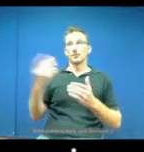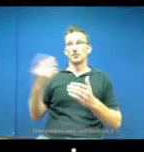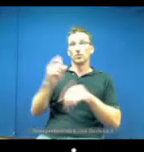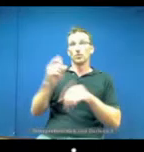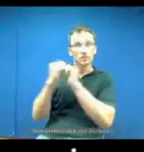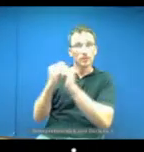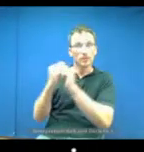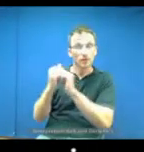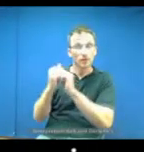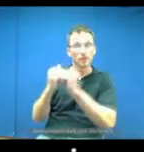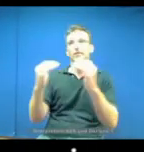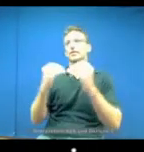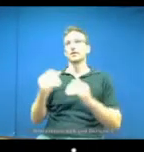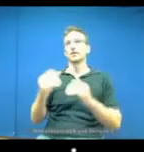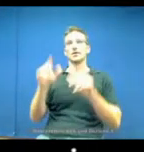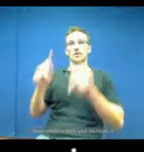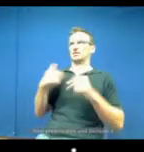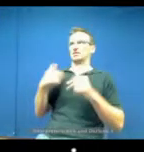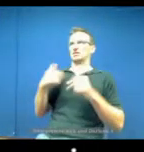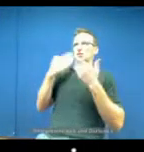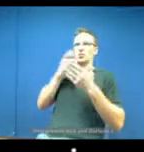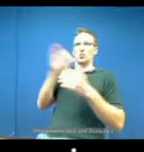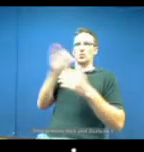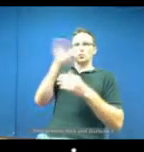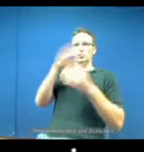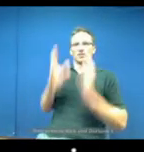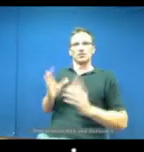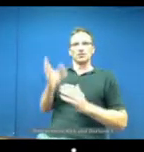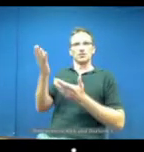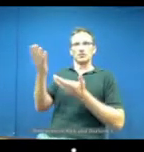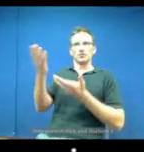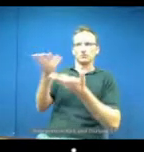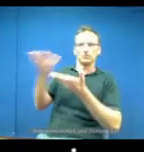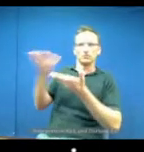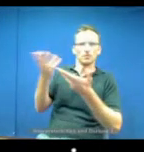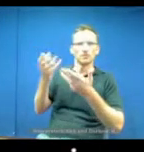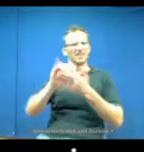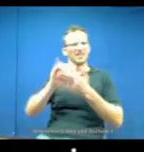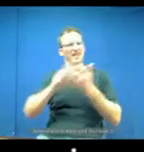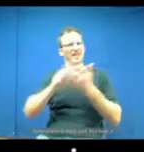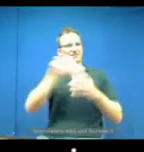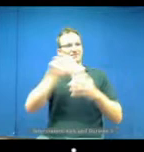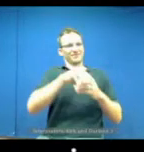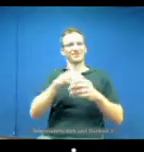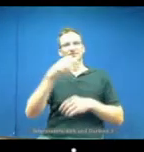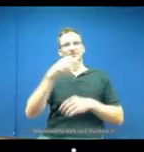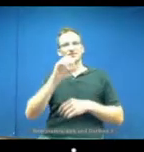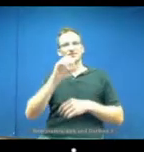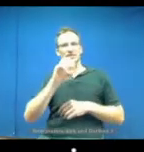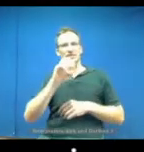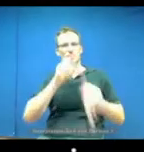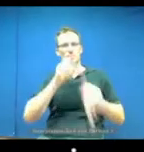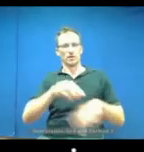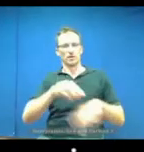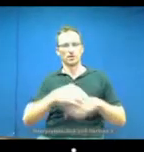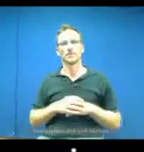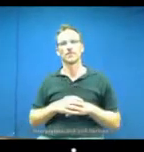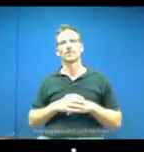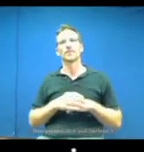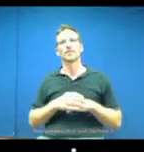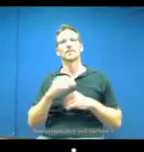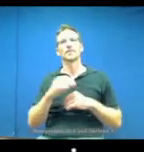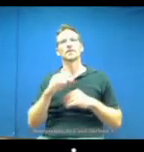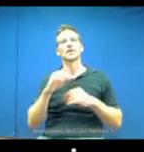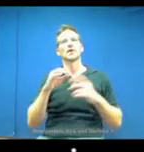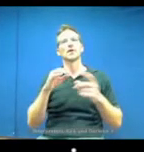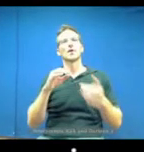or a stranger. So we have a way to take care of, actually I think this came into effect as